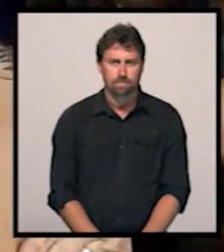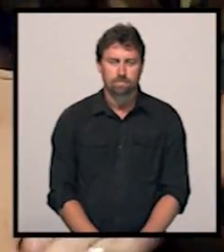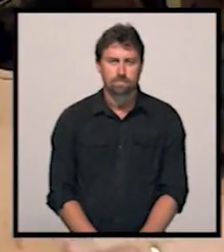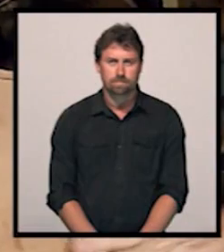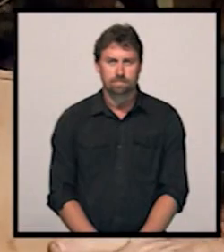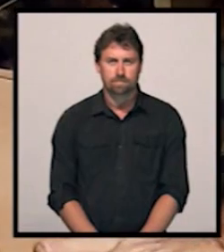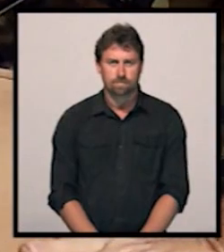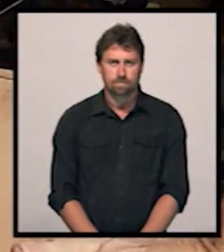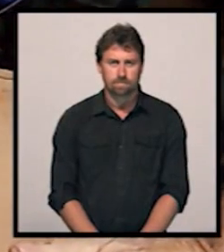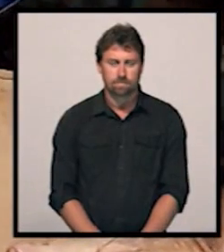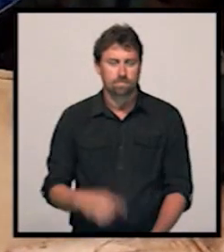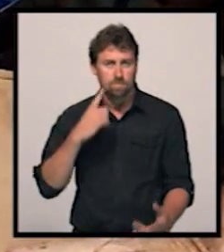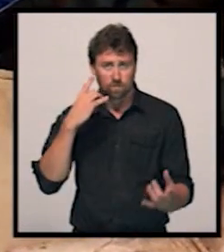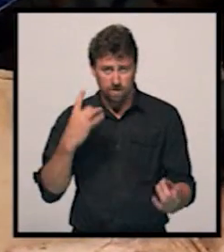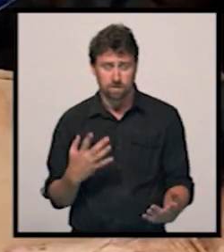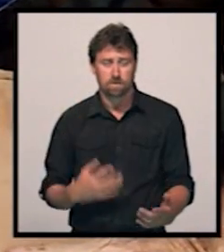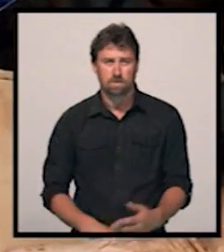to the pencil mark.